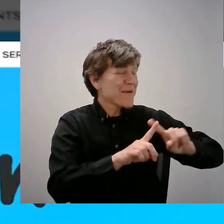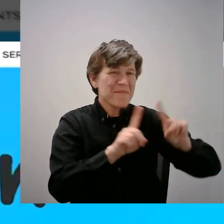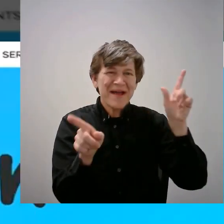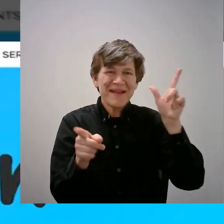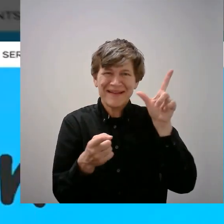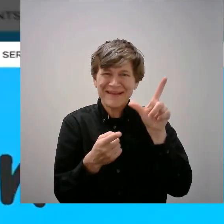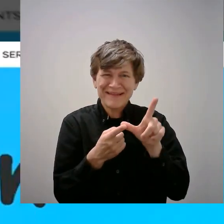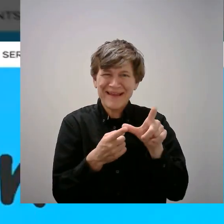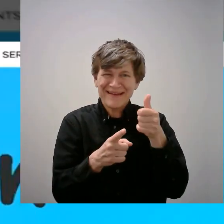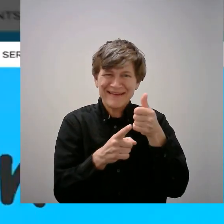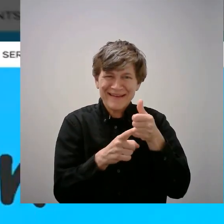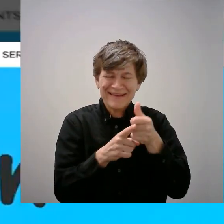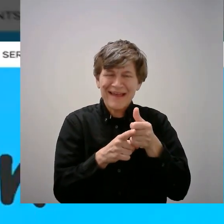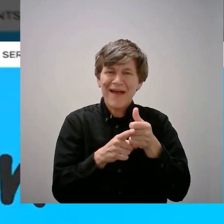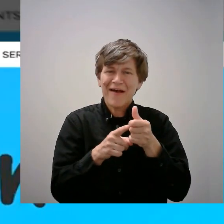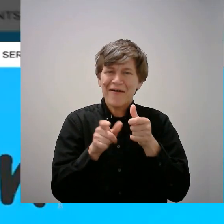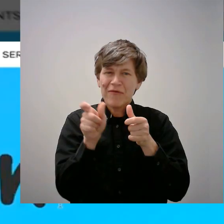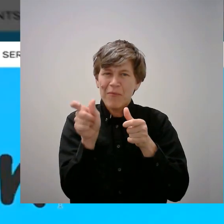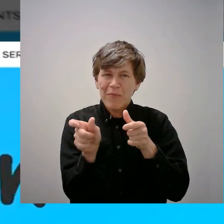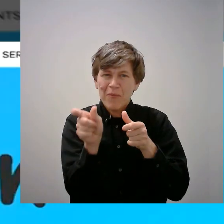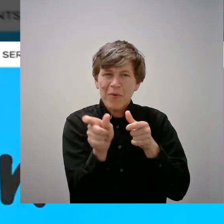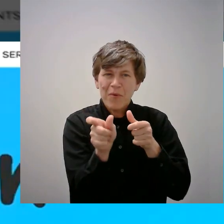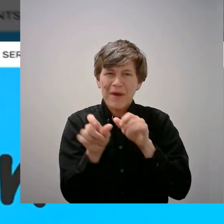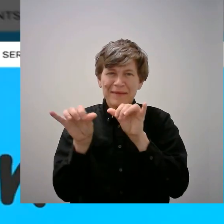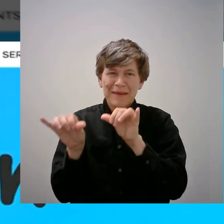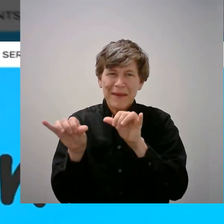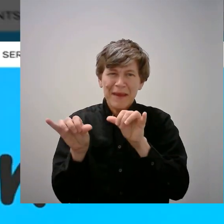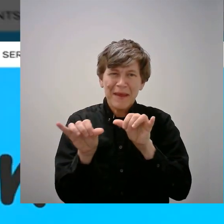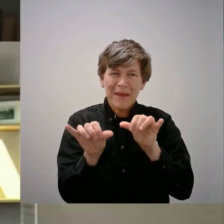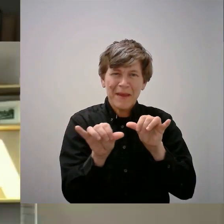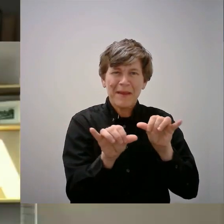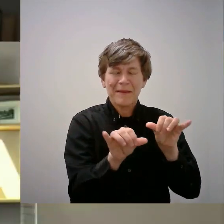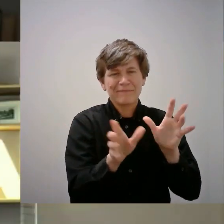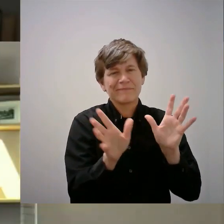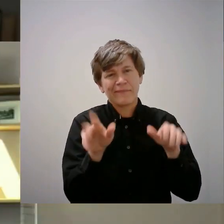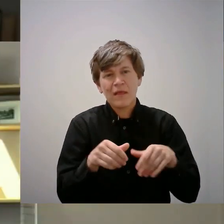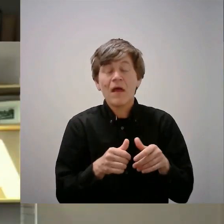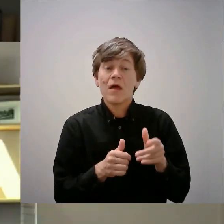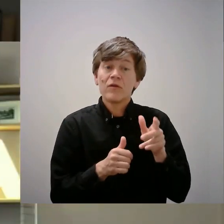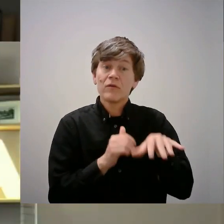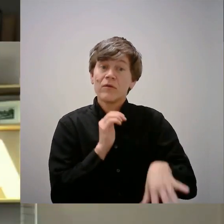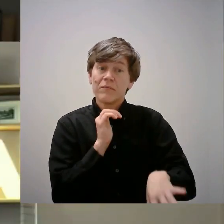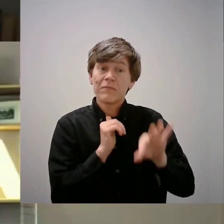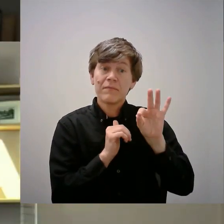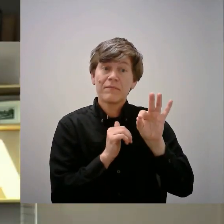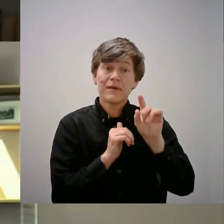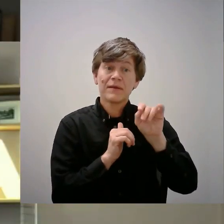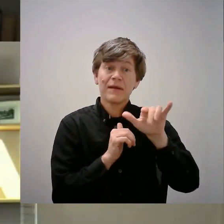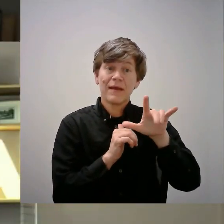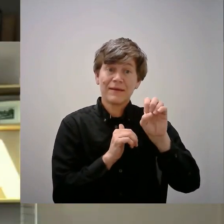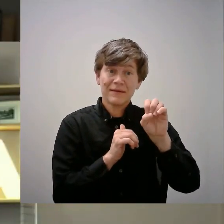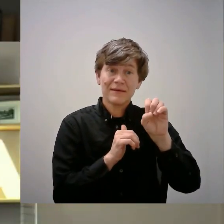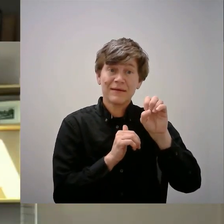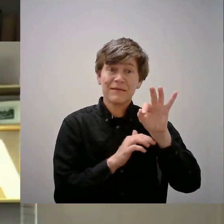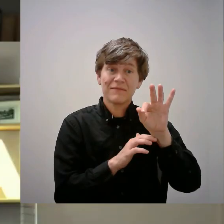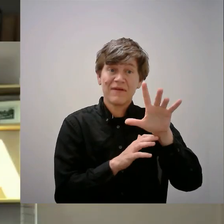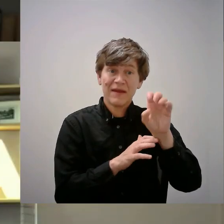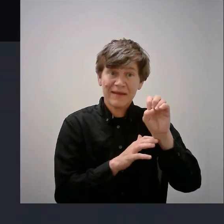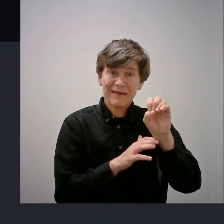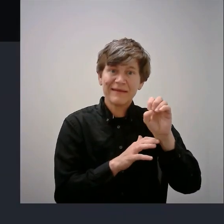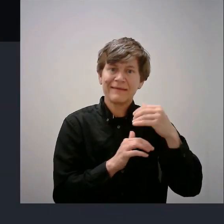the box and not something individual. So pick a typeface there are good typefaces with